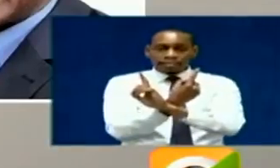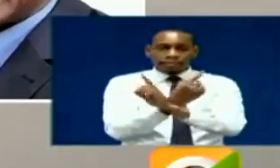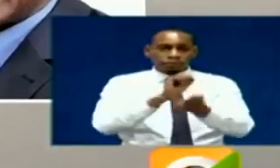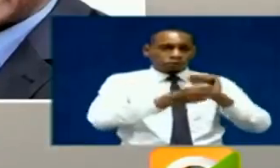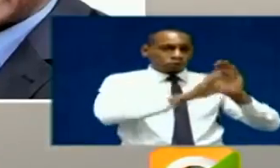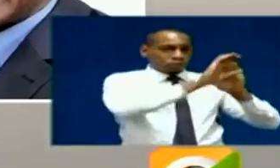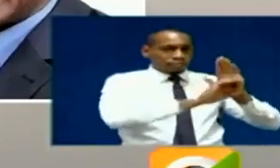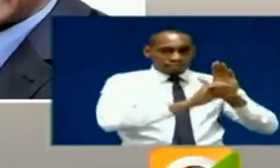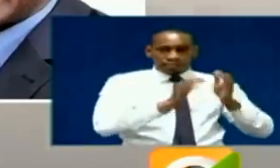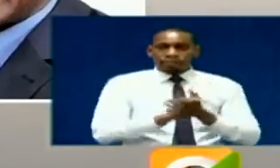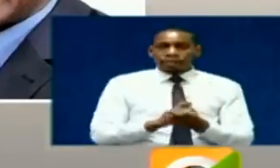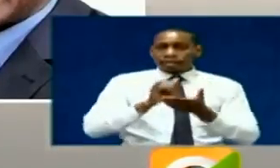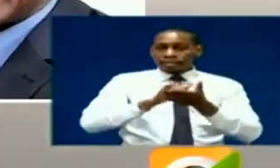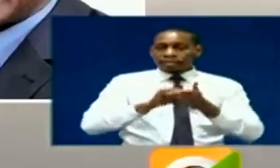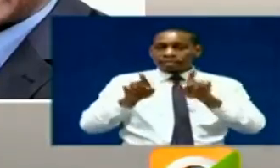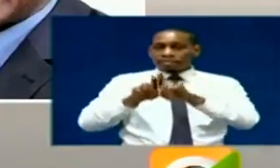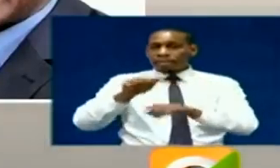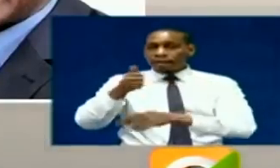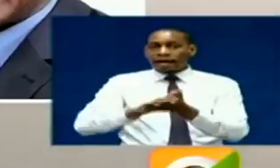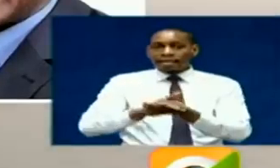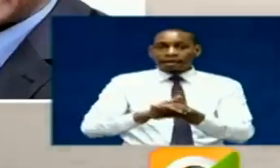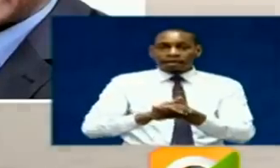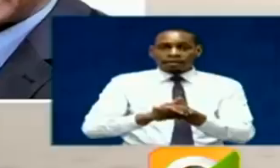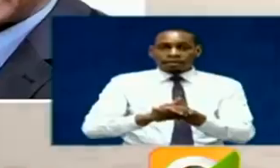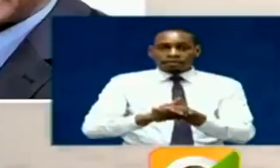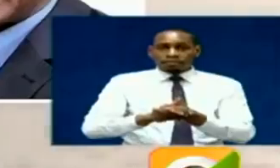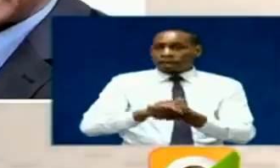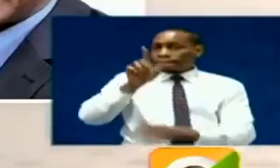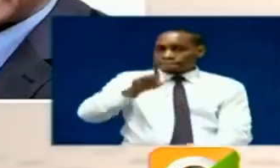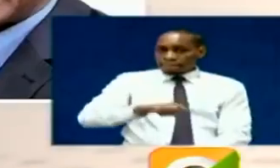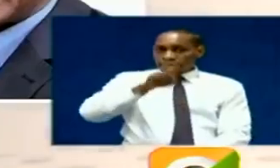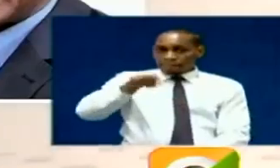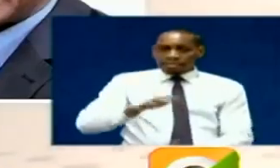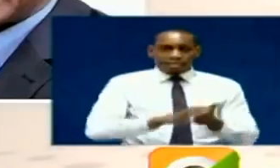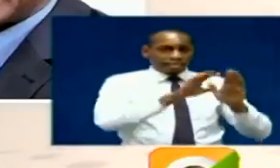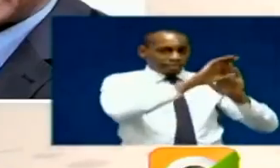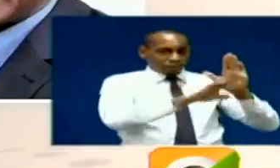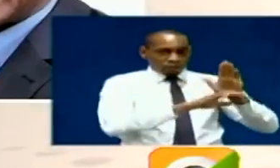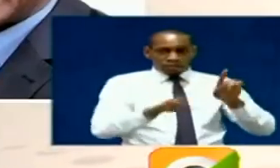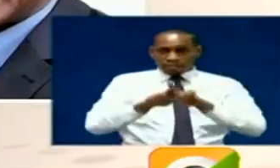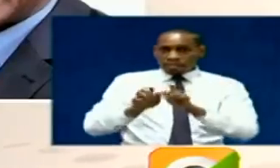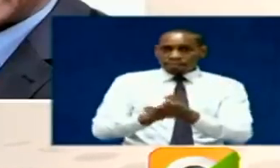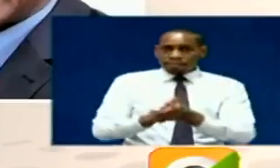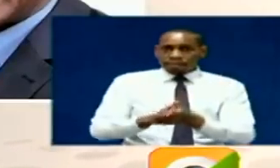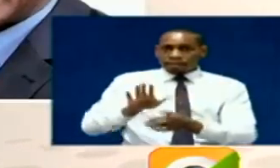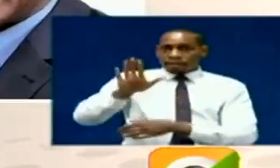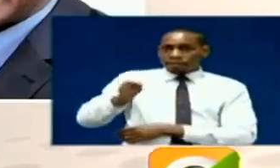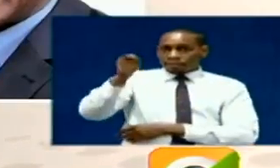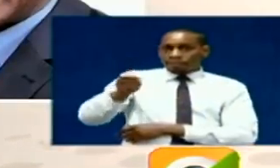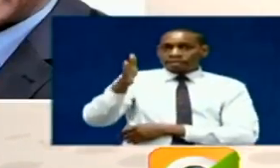the constitution at all. So that was also another misreading, overreading and misreading the constitution by this